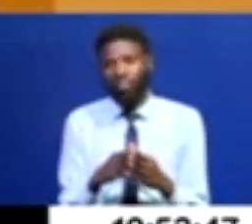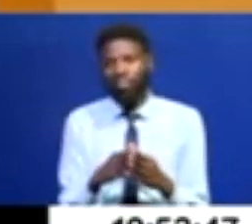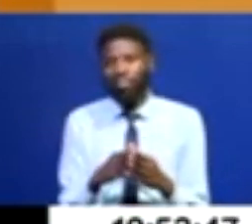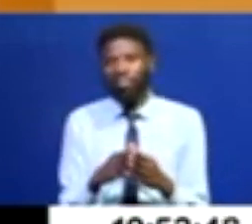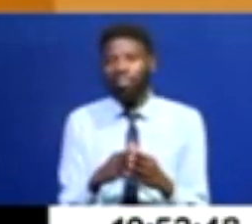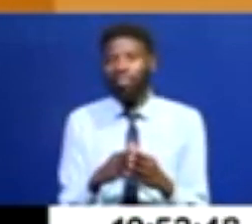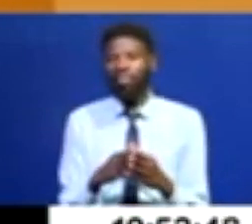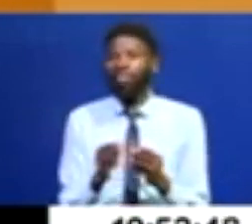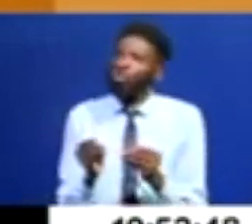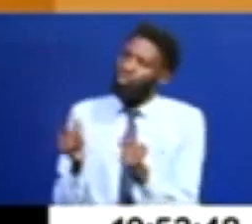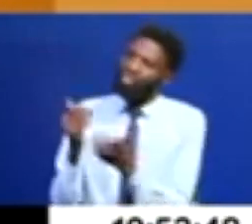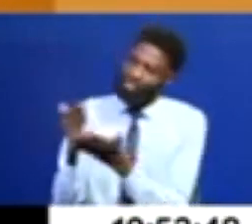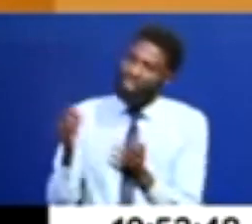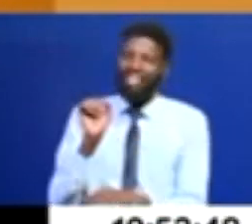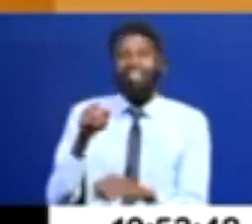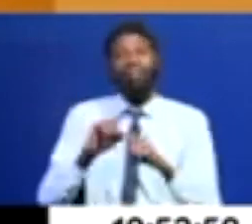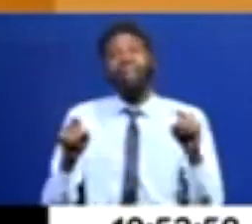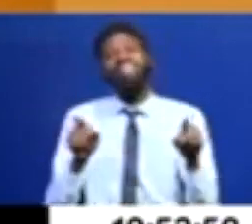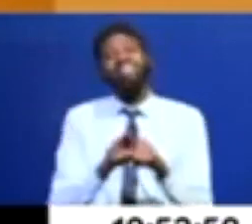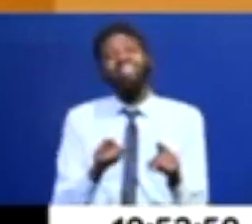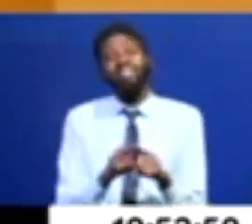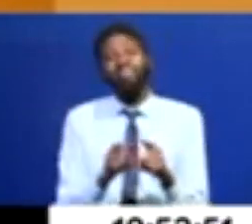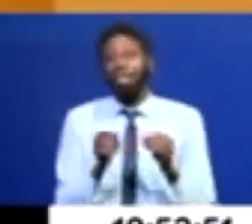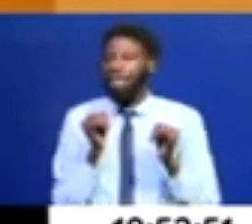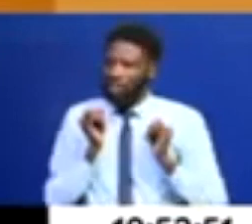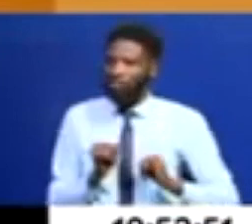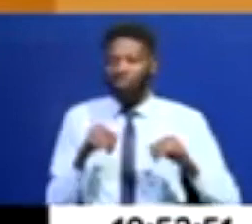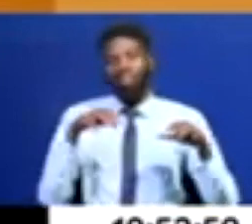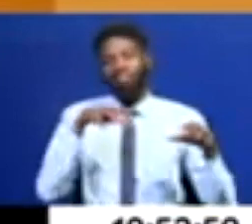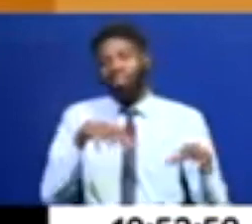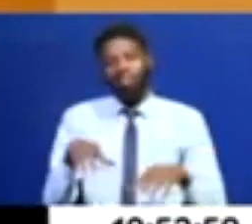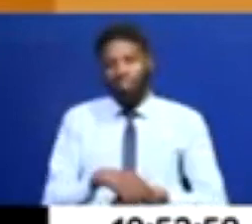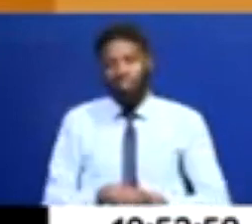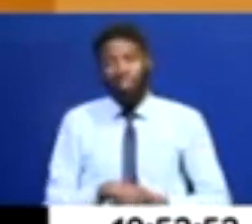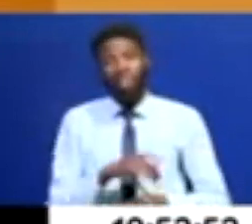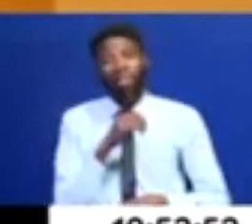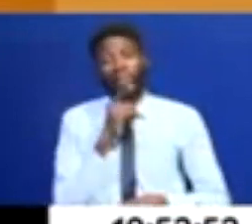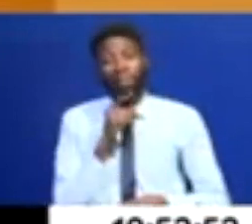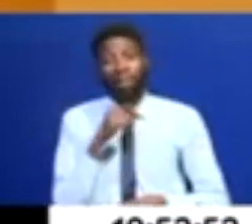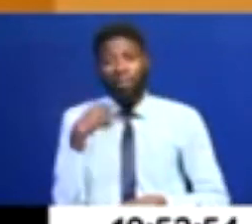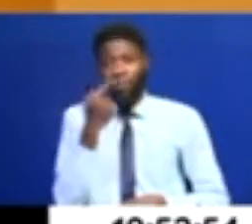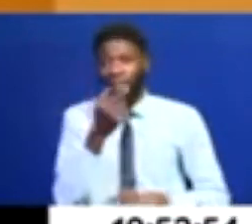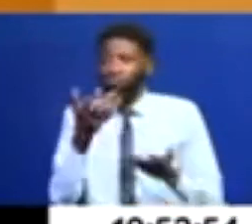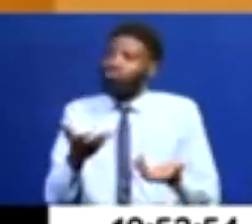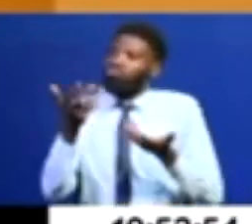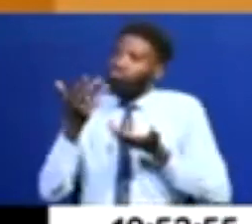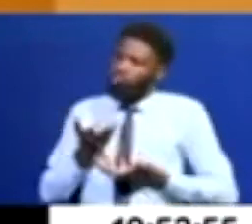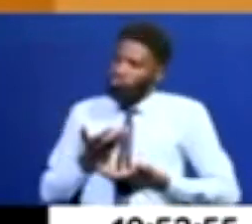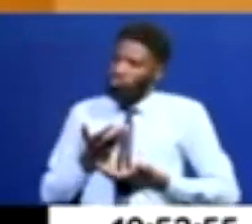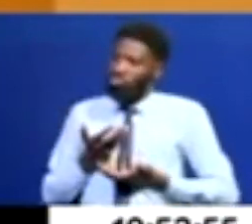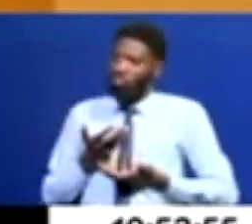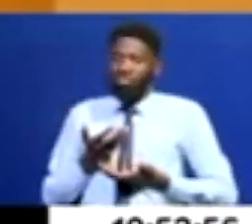some mischief, but at the end of the day, the individuals are suffering. So the man who has inherited the property or